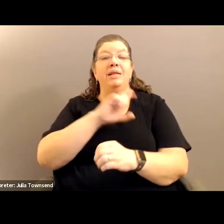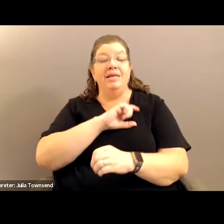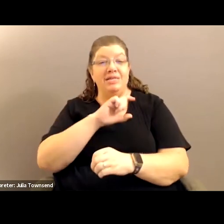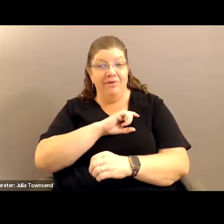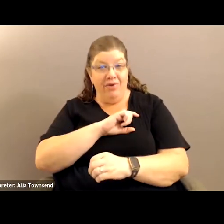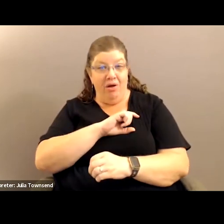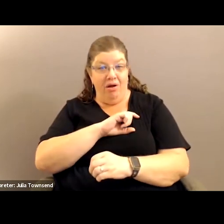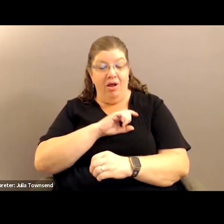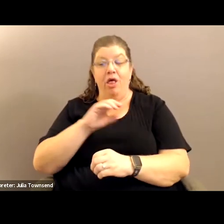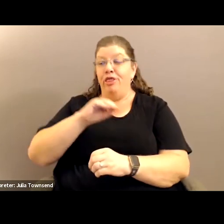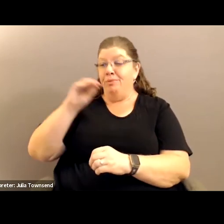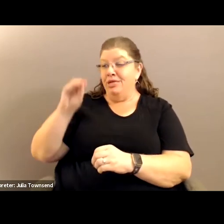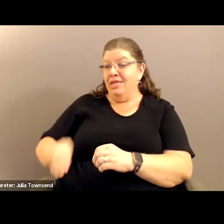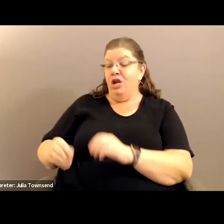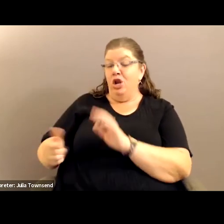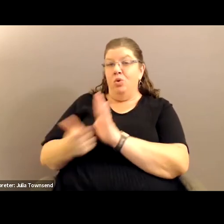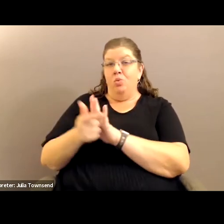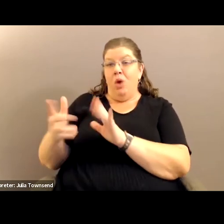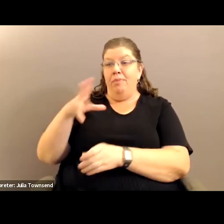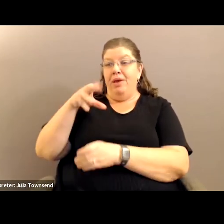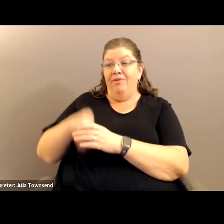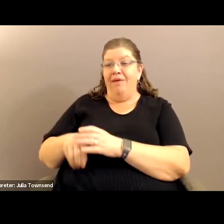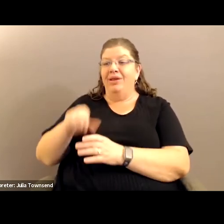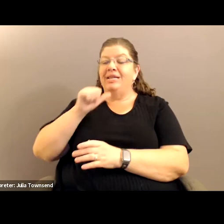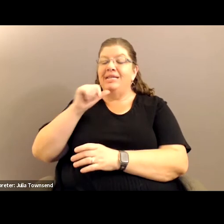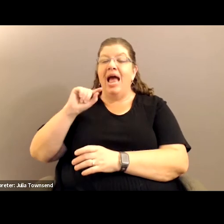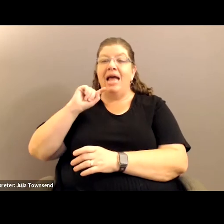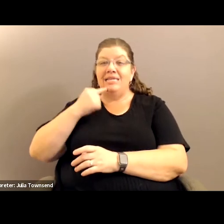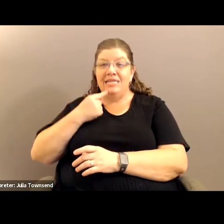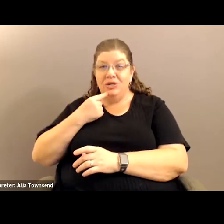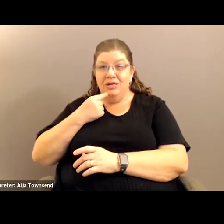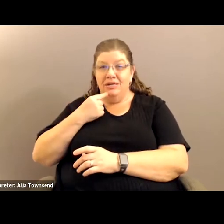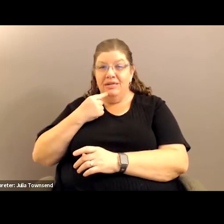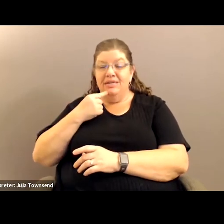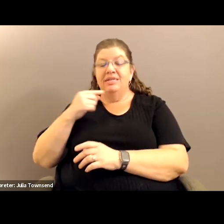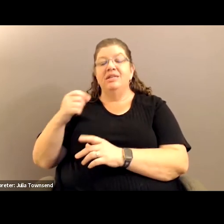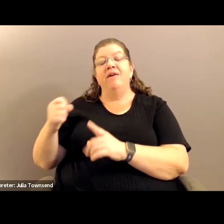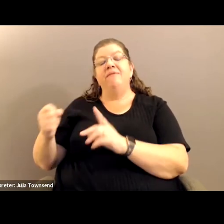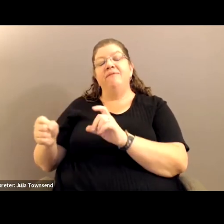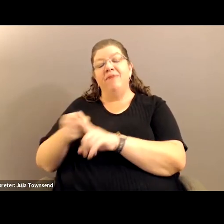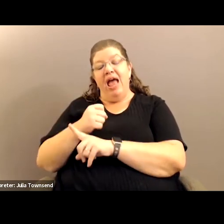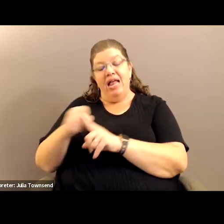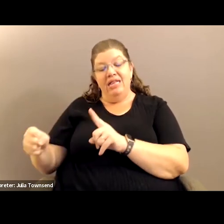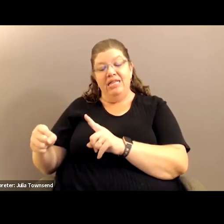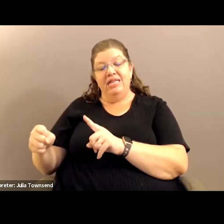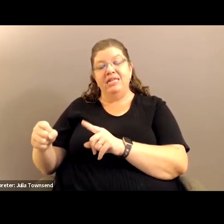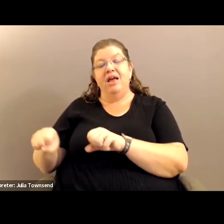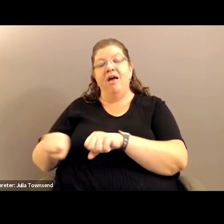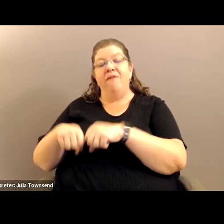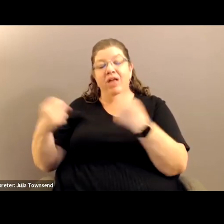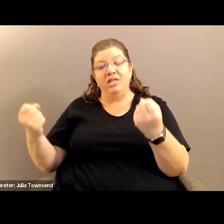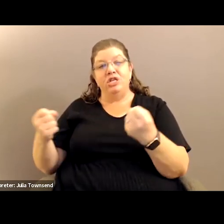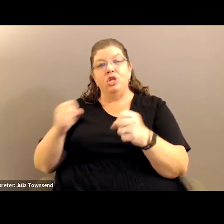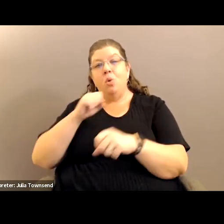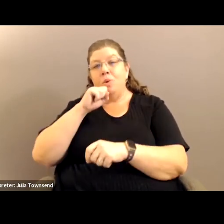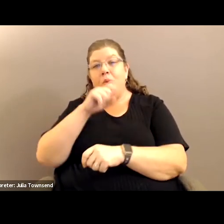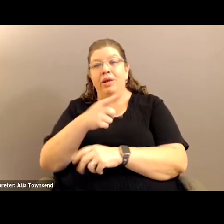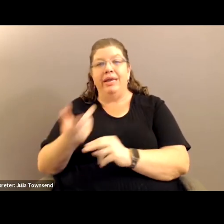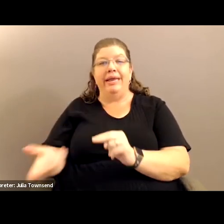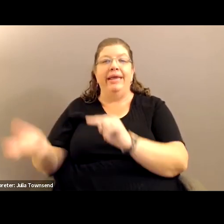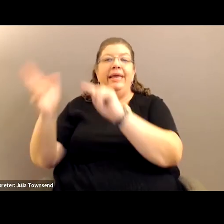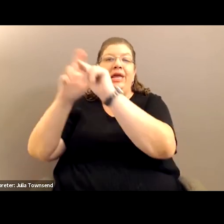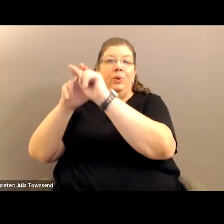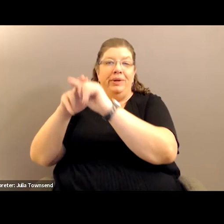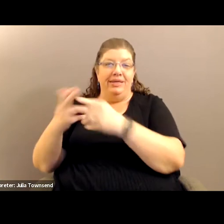the percentage of crimes involving non-serious violent offenses that are reported to law enforcement increases